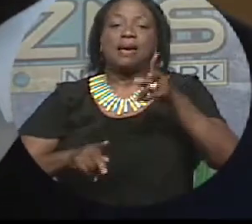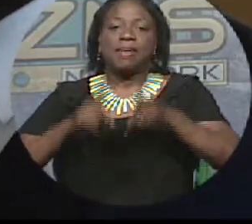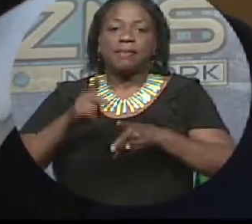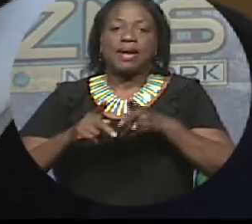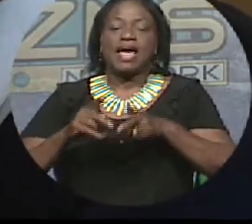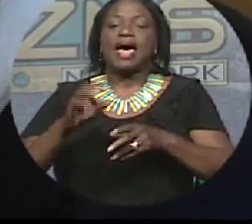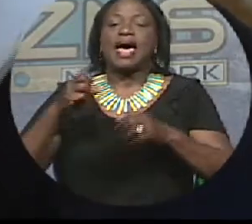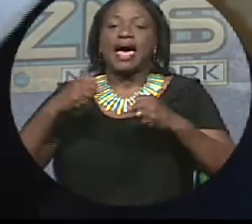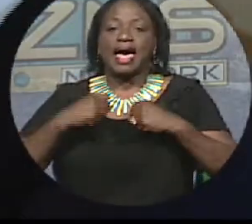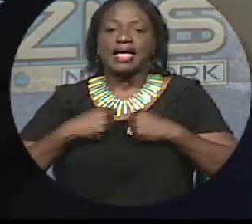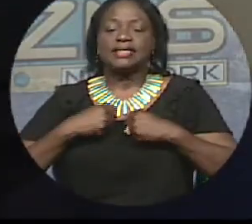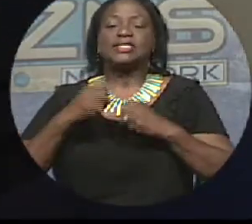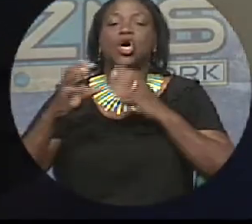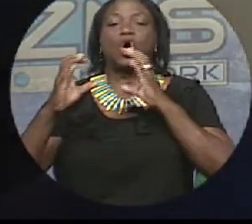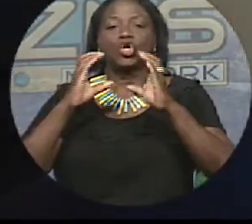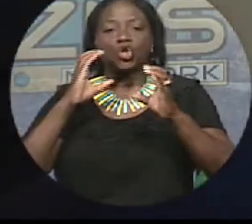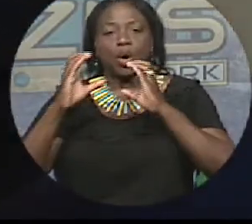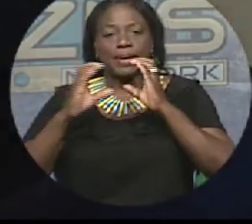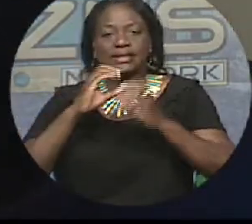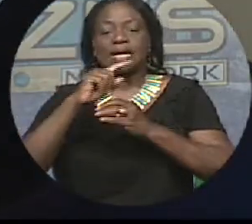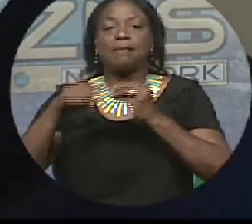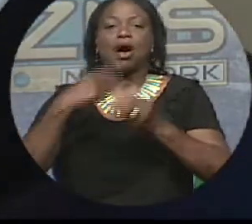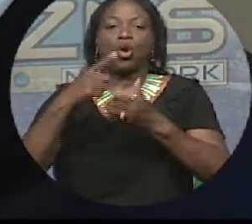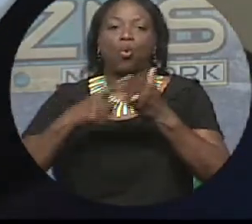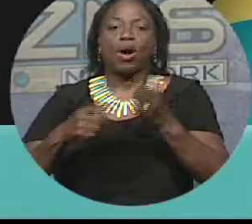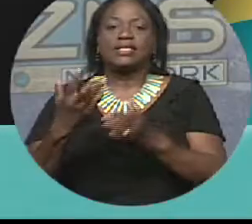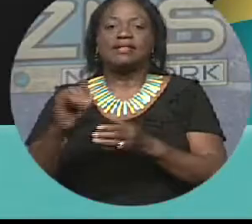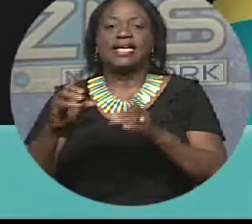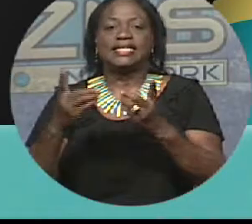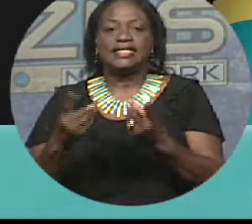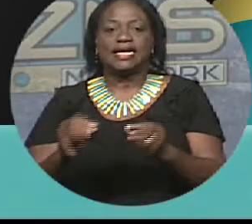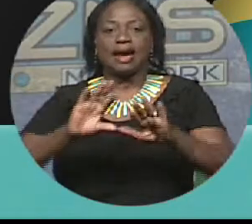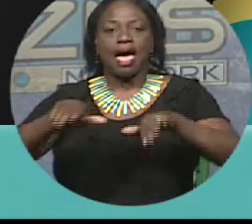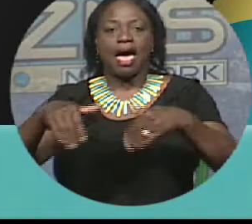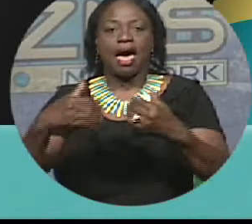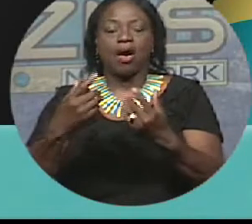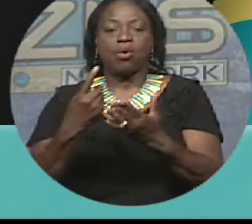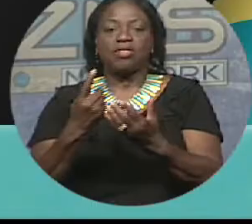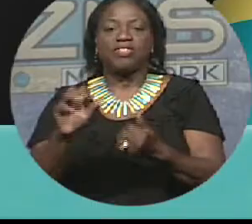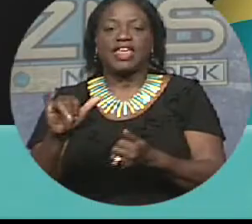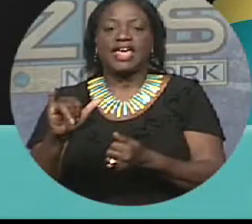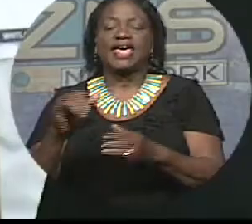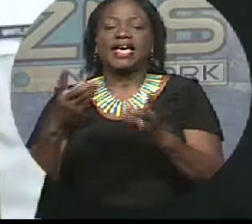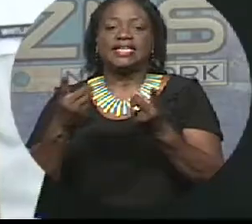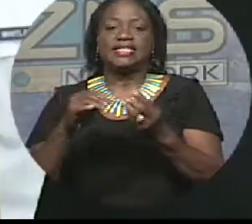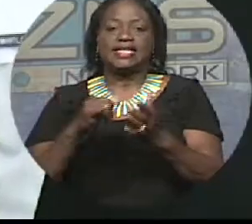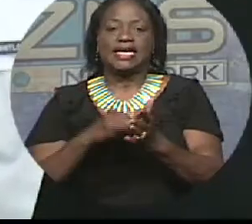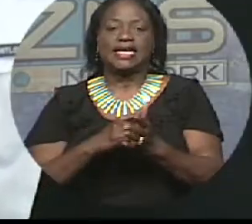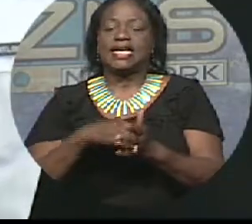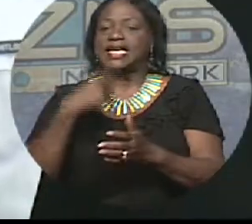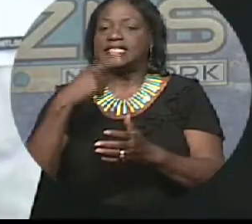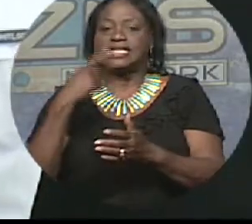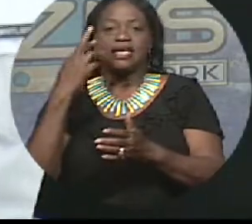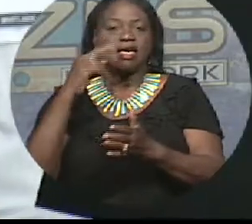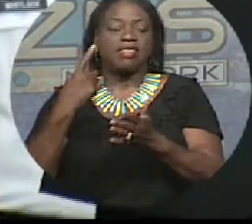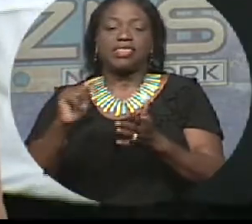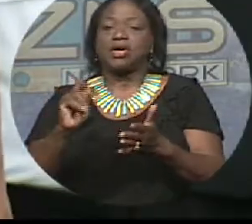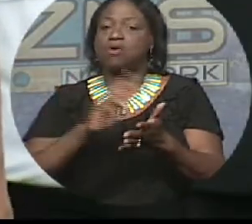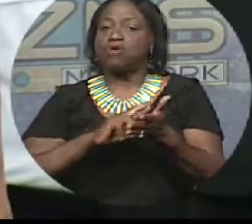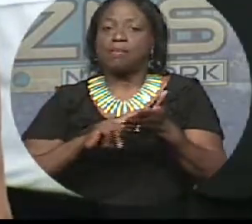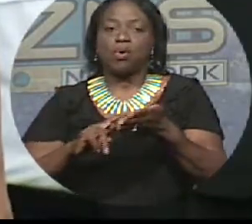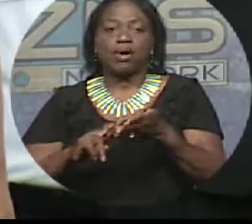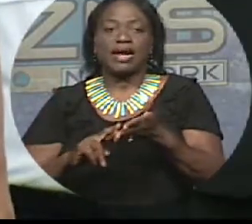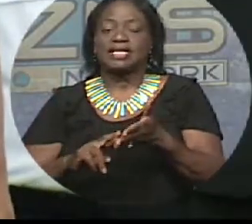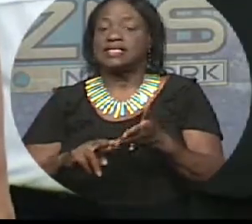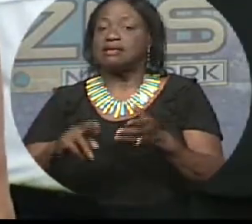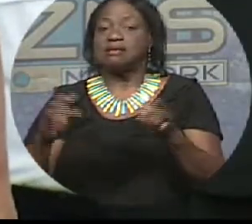contemptuously about what they did and the way they did it. In fact, the Prime Minister says the report in no way reflects the kind of discussions he has been